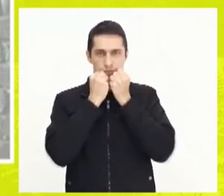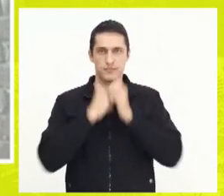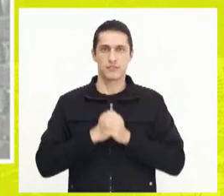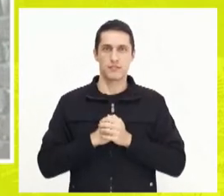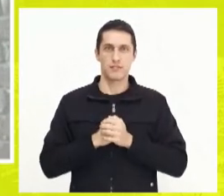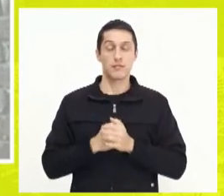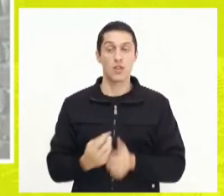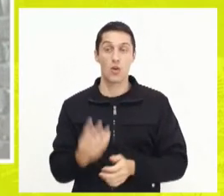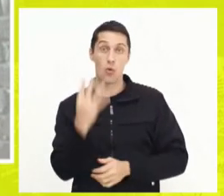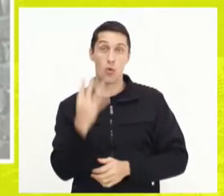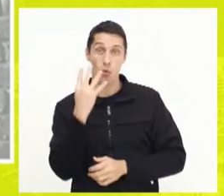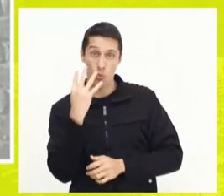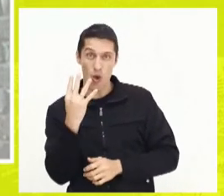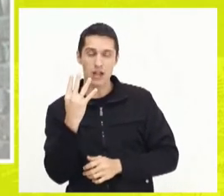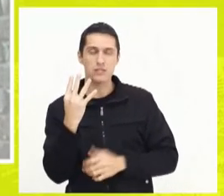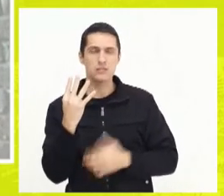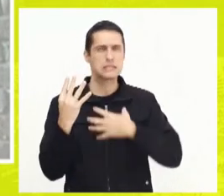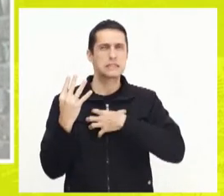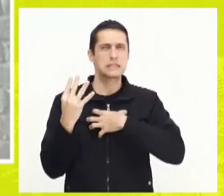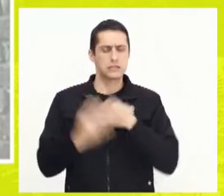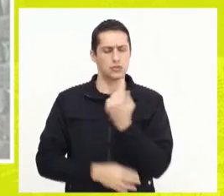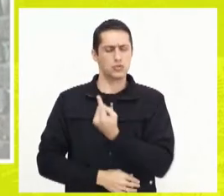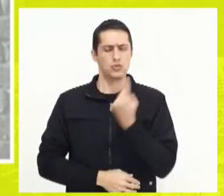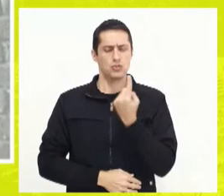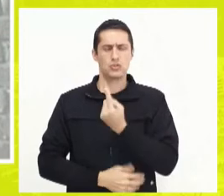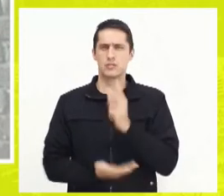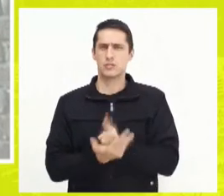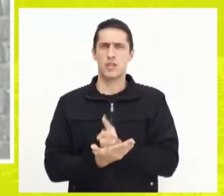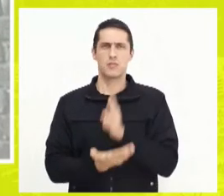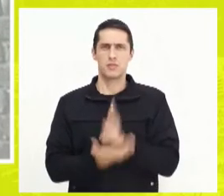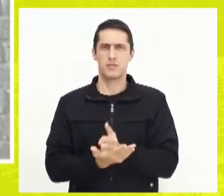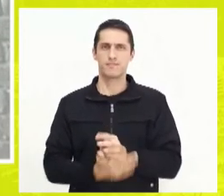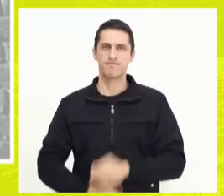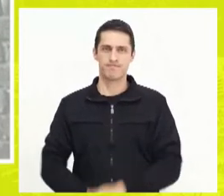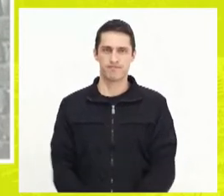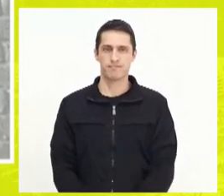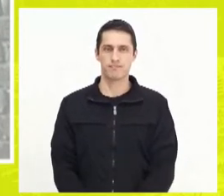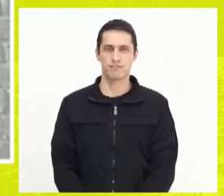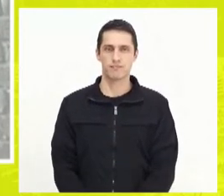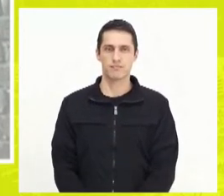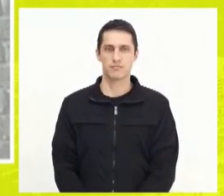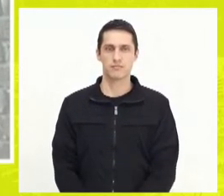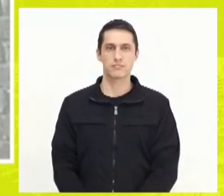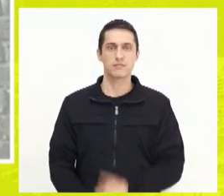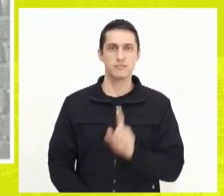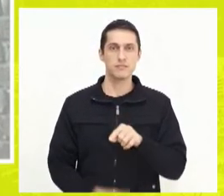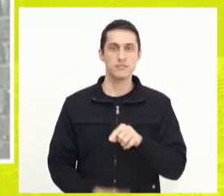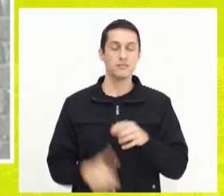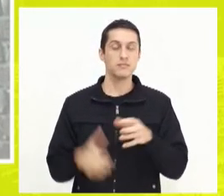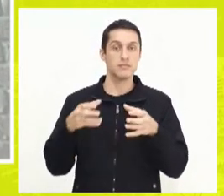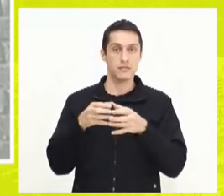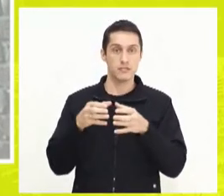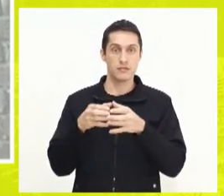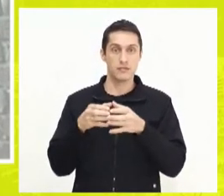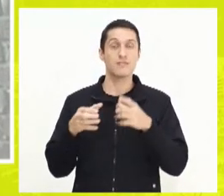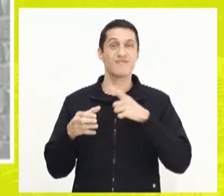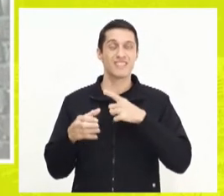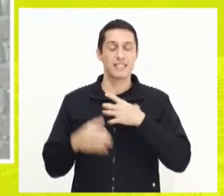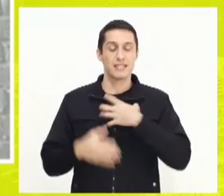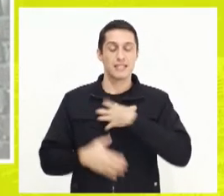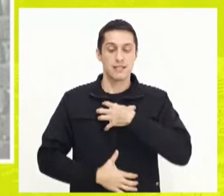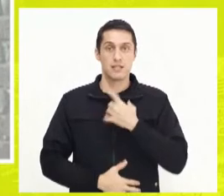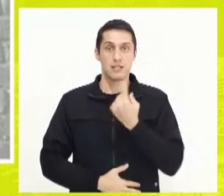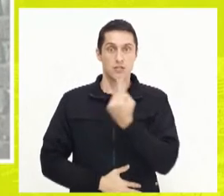friends they they say that they feel lonely but they don't really say